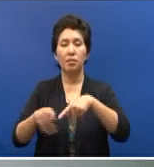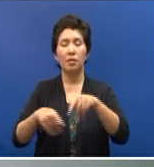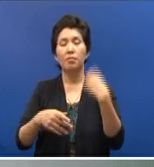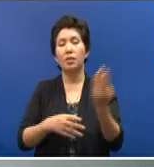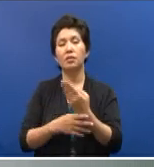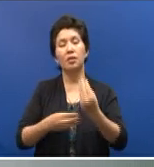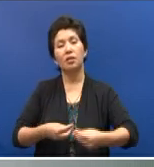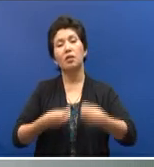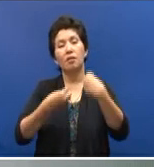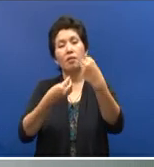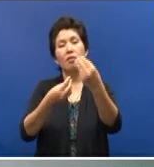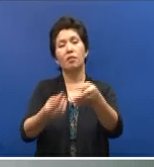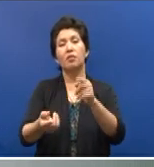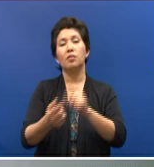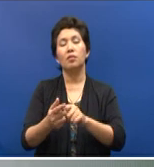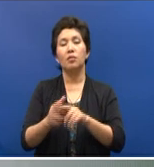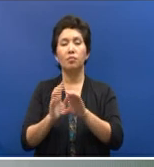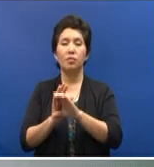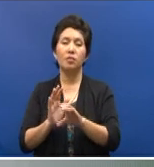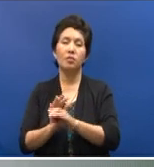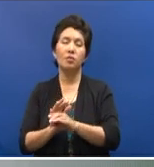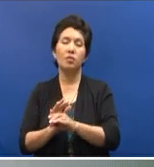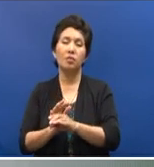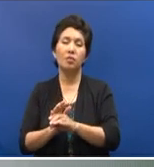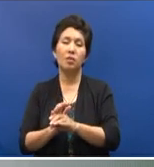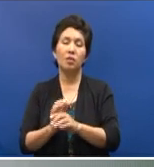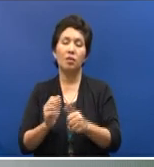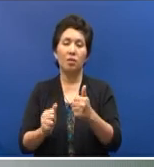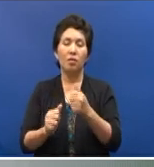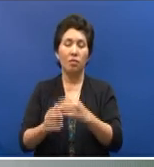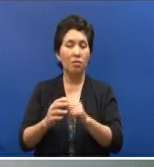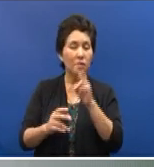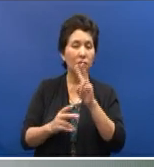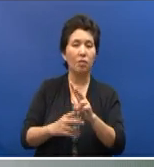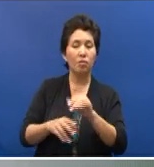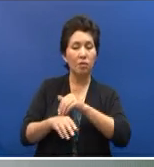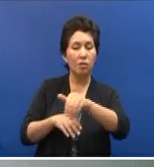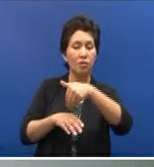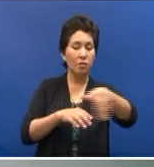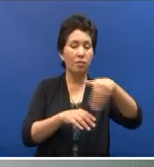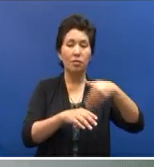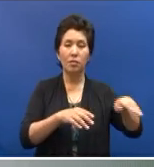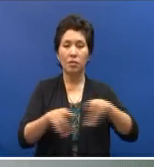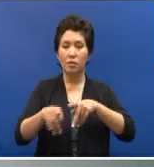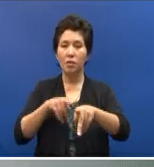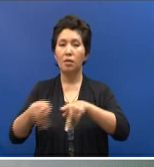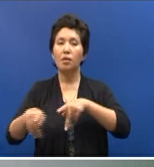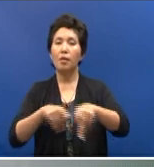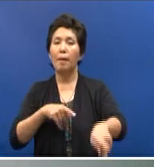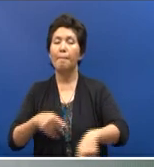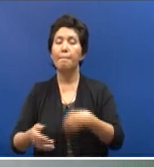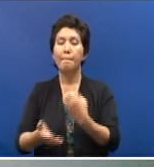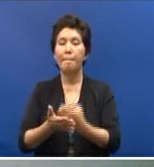often given surplus food, okay, which is then redistributed to his people during